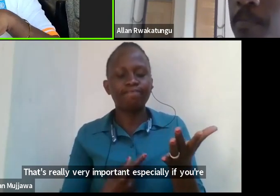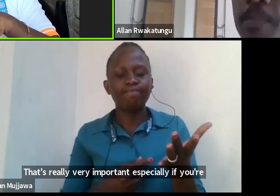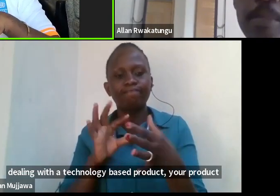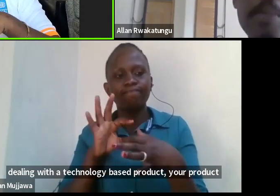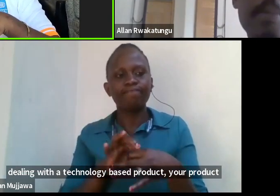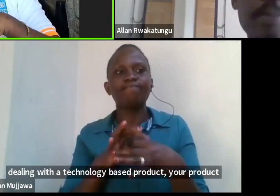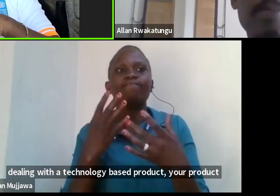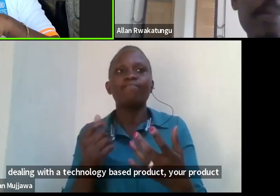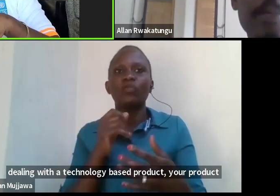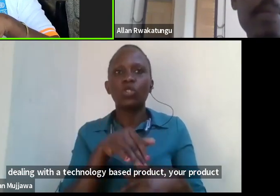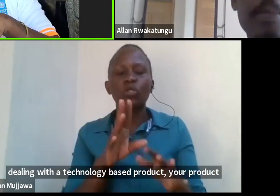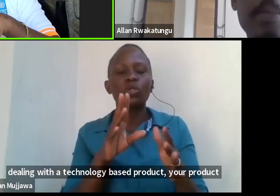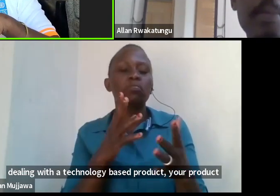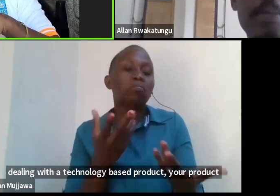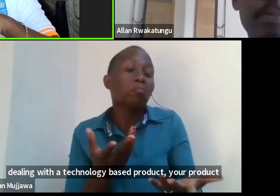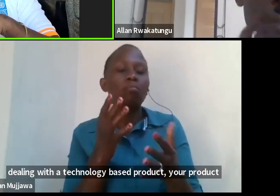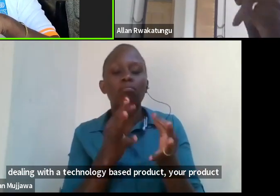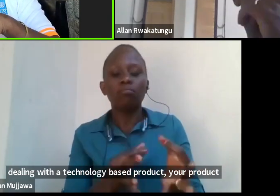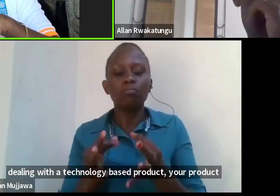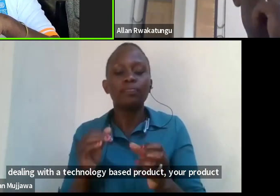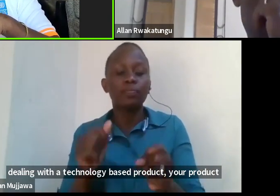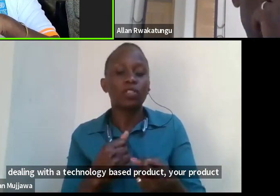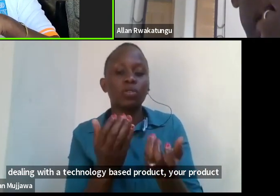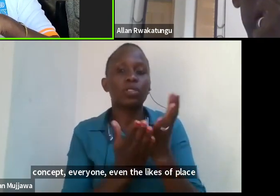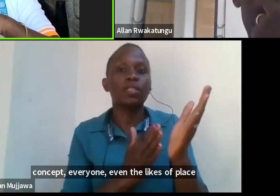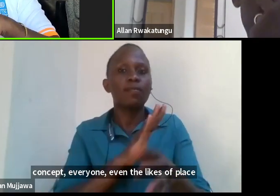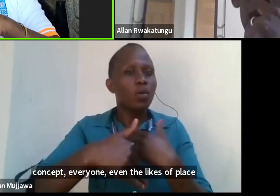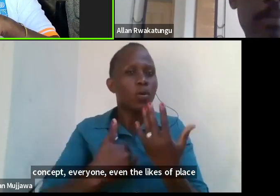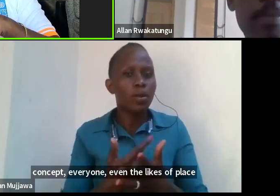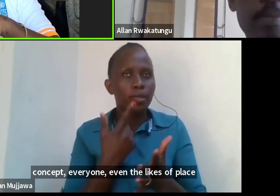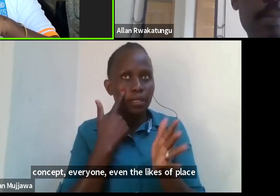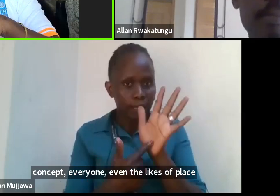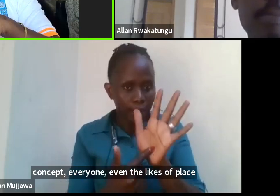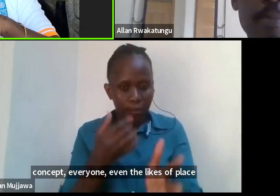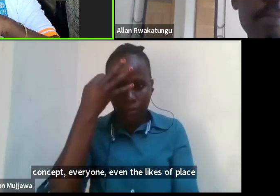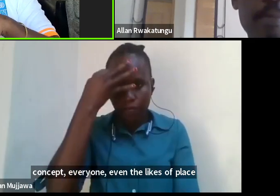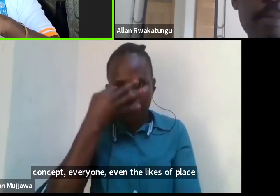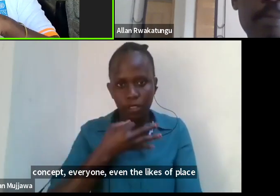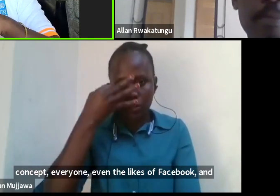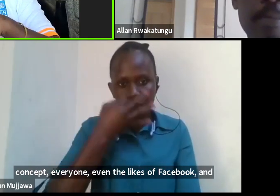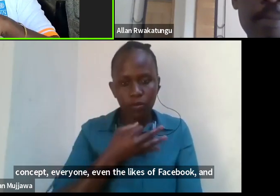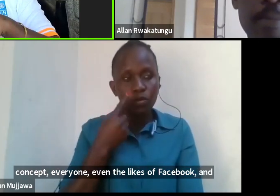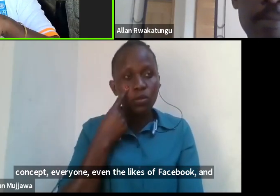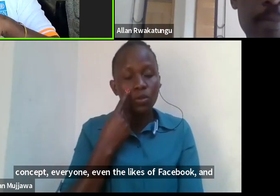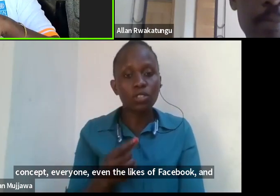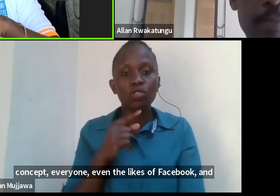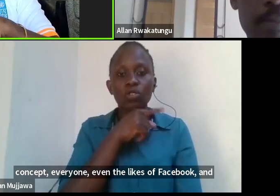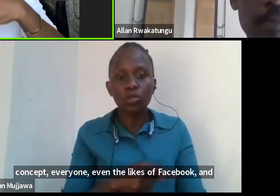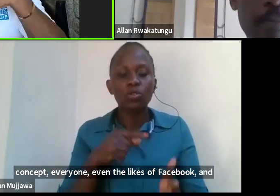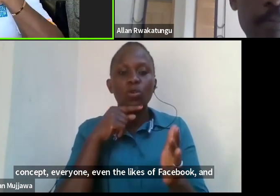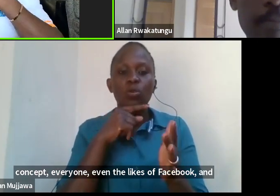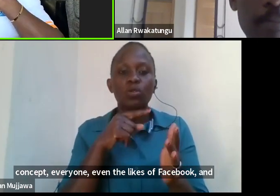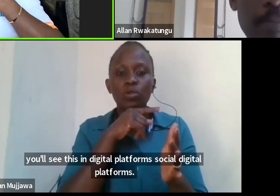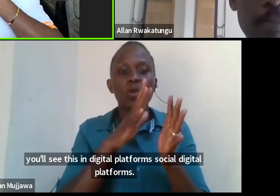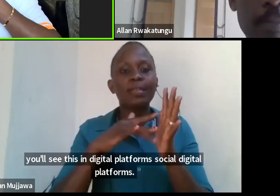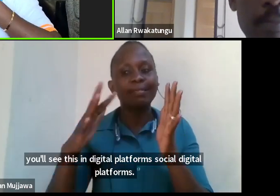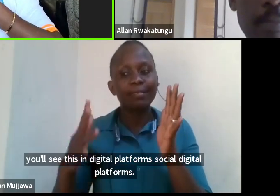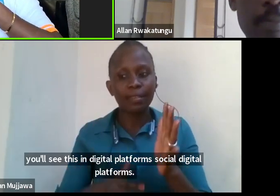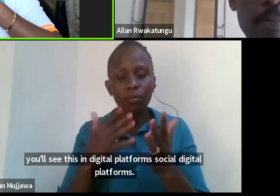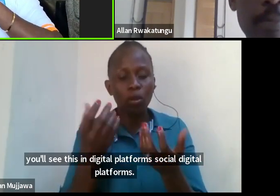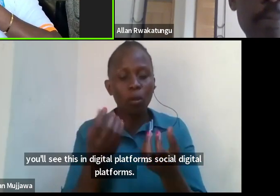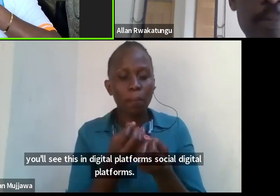everyone. Even the likes of Facebook, and you'll see this in digital platforms, social digital platforms. Some of us are on